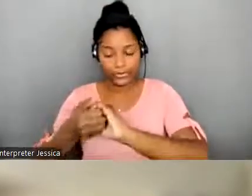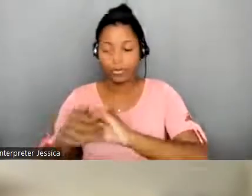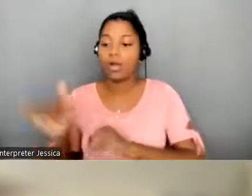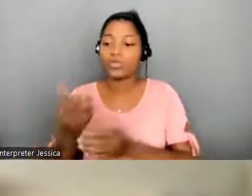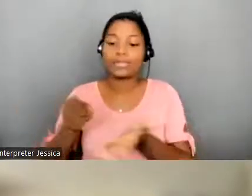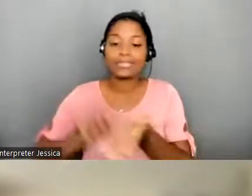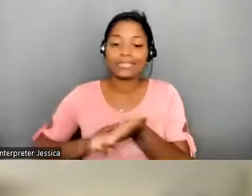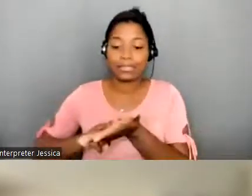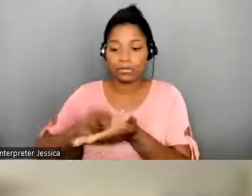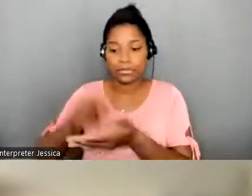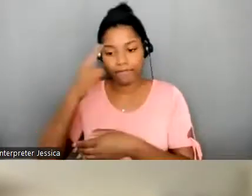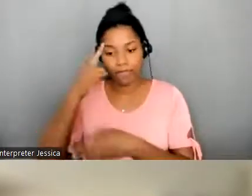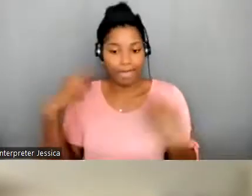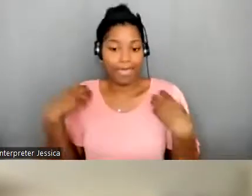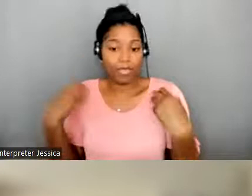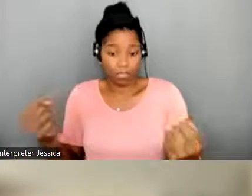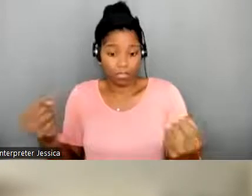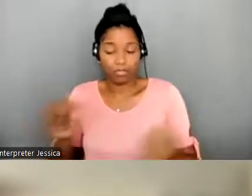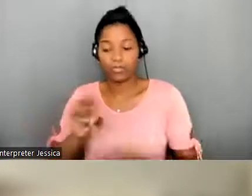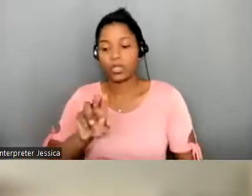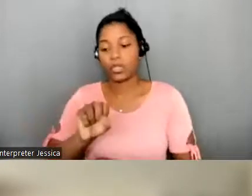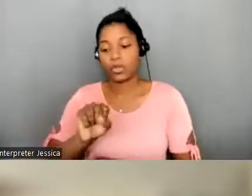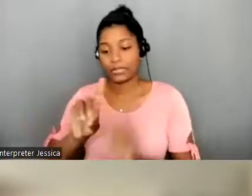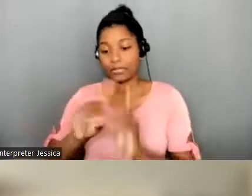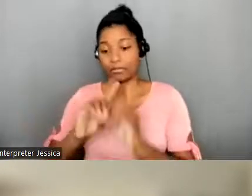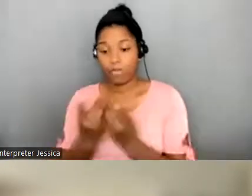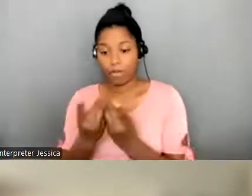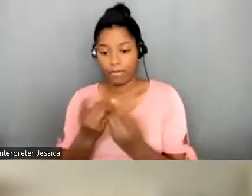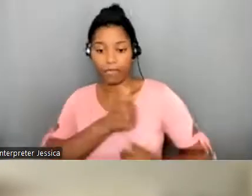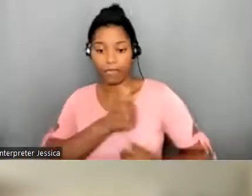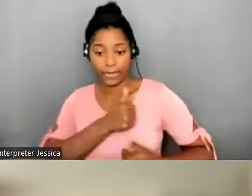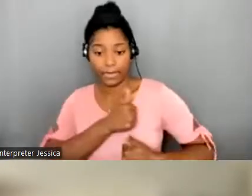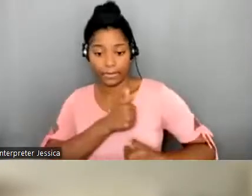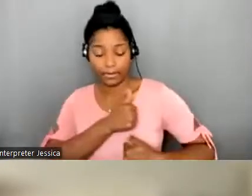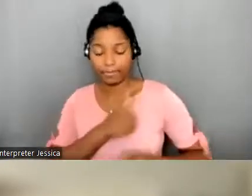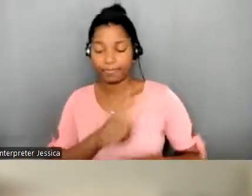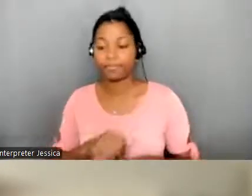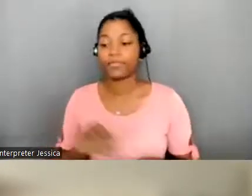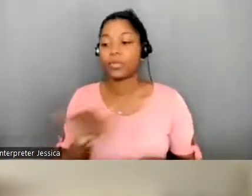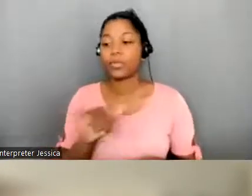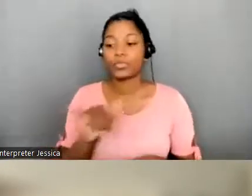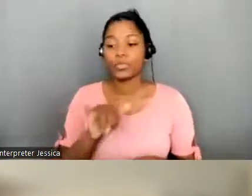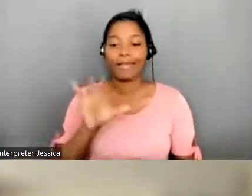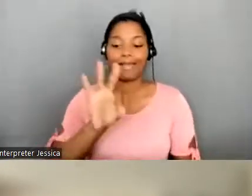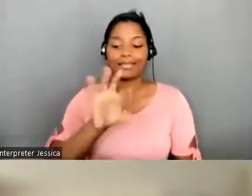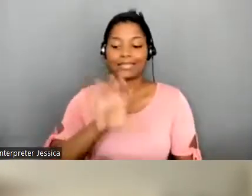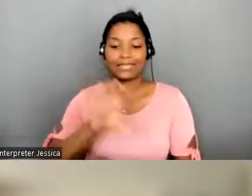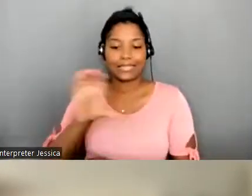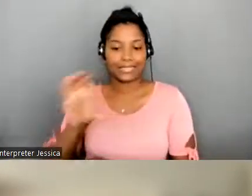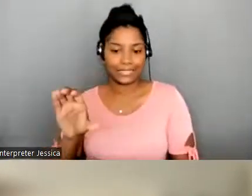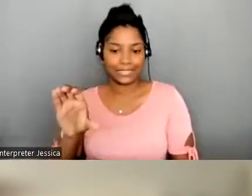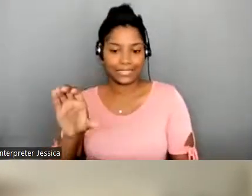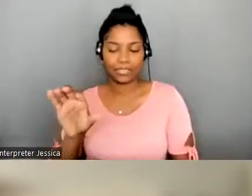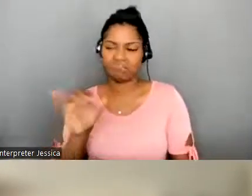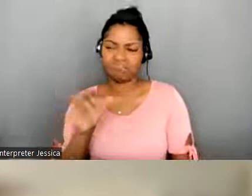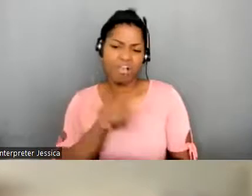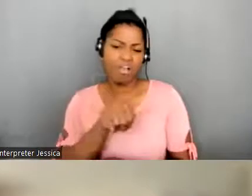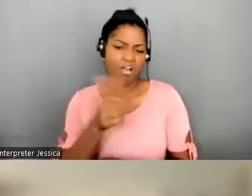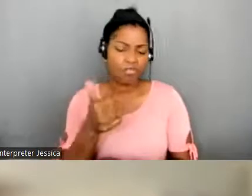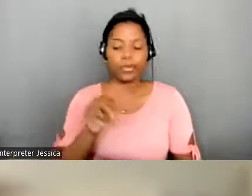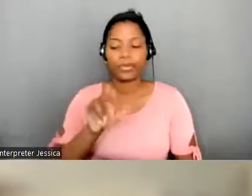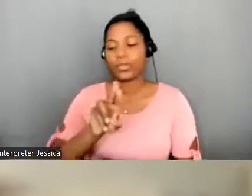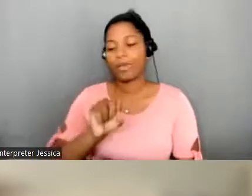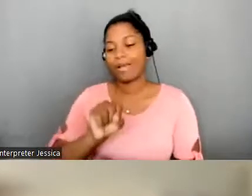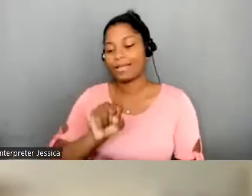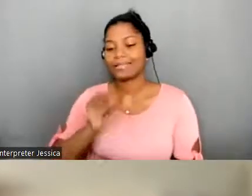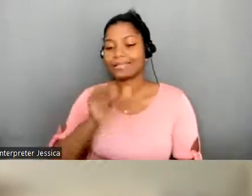Health, the U.S. Department of Veterans Affairs, the Federal Communications Commission, and organizations like U.S. Aging,